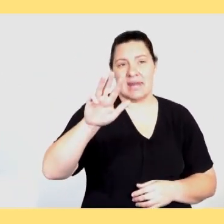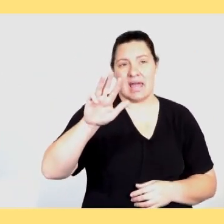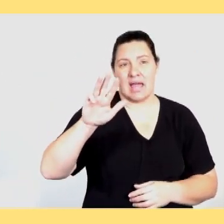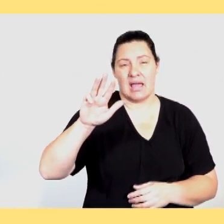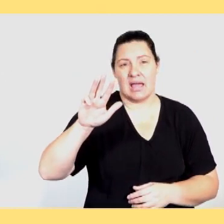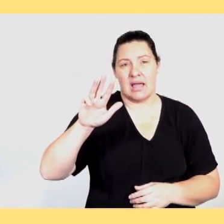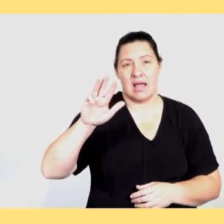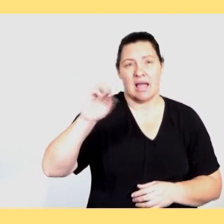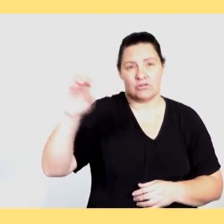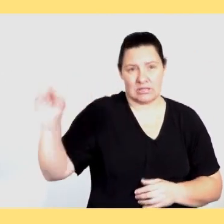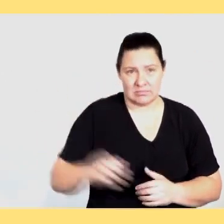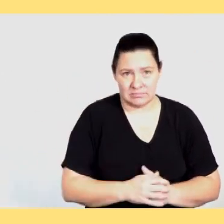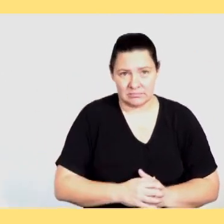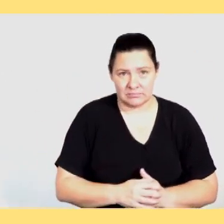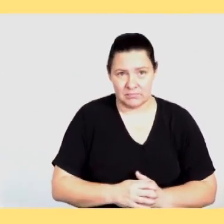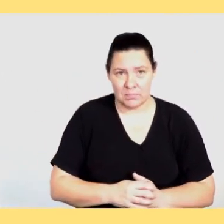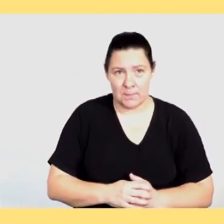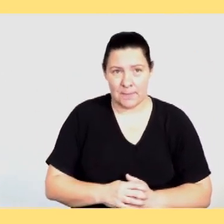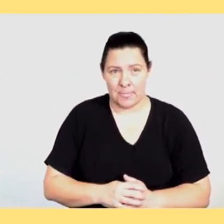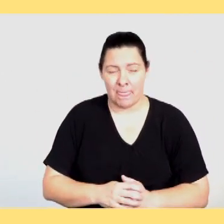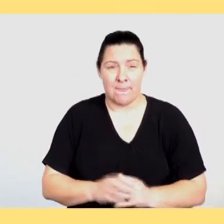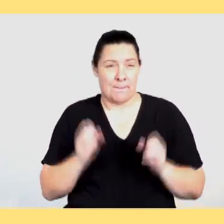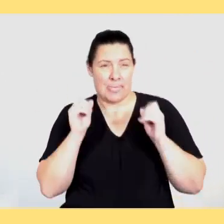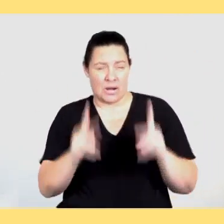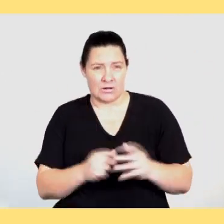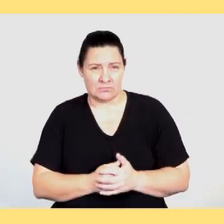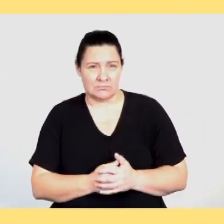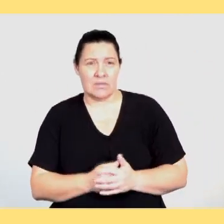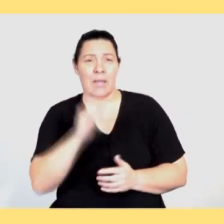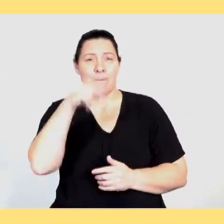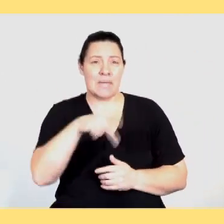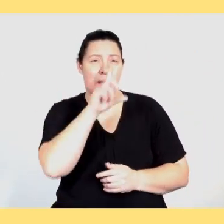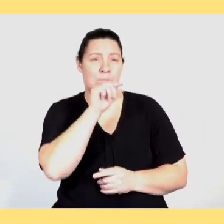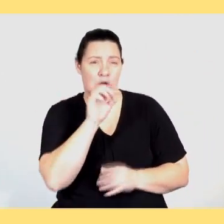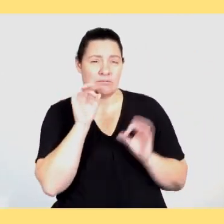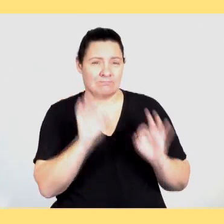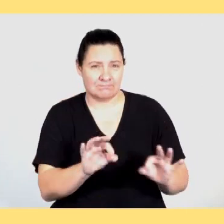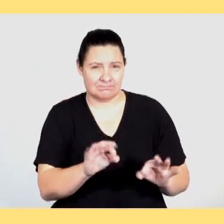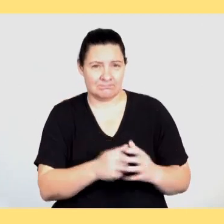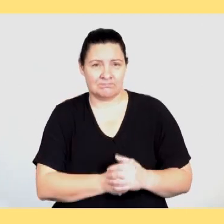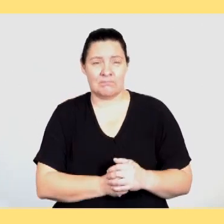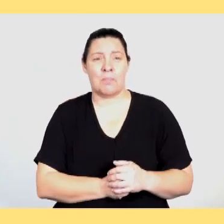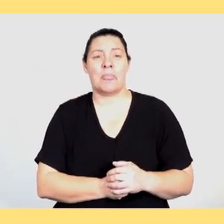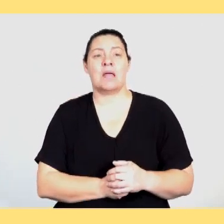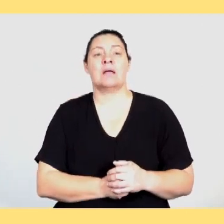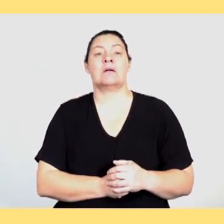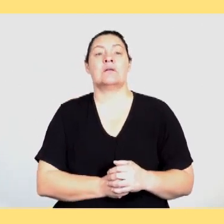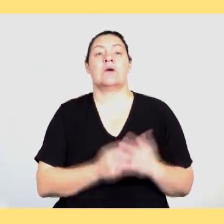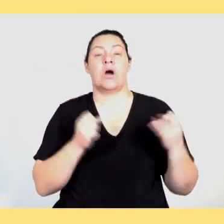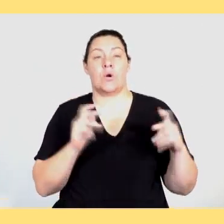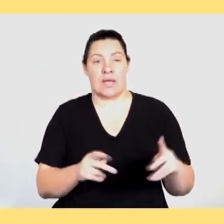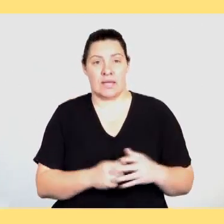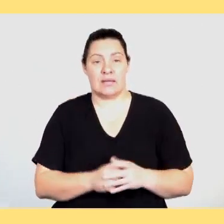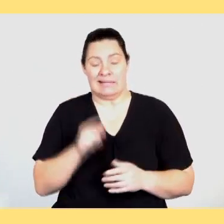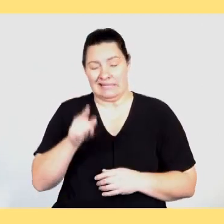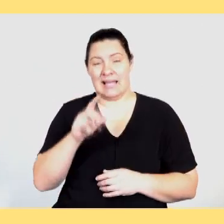14.9. S snail is 14.9 there. Okay, so P bed was right. S snail is 14.9. Here